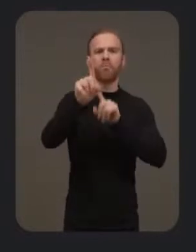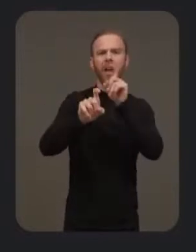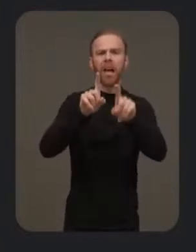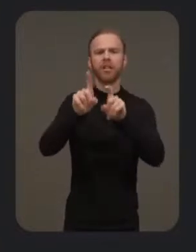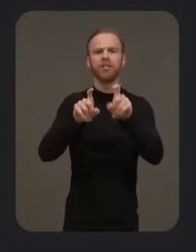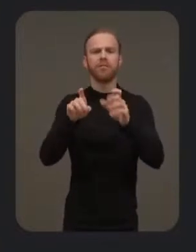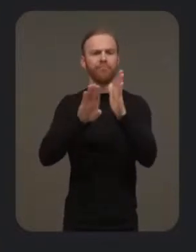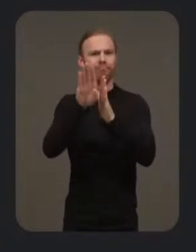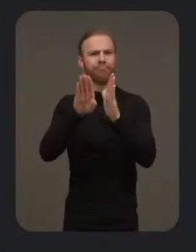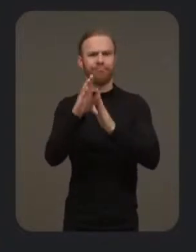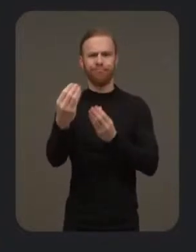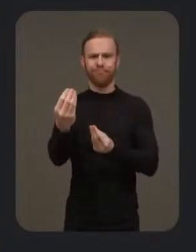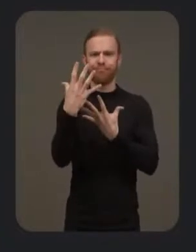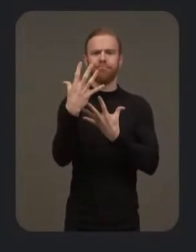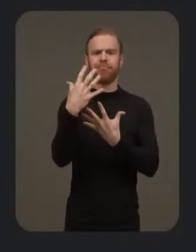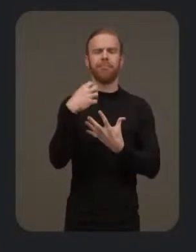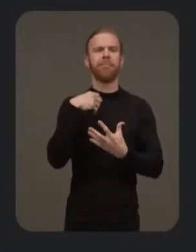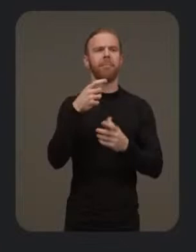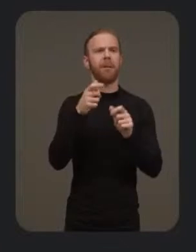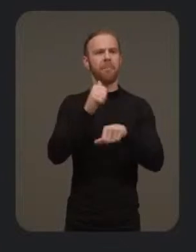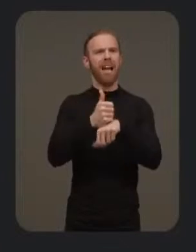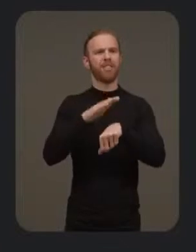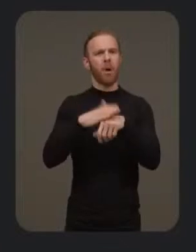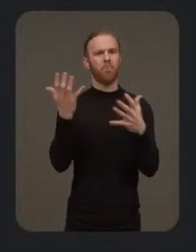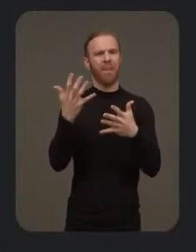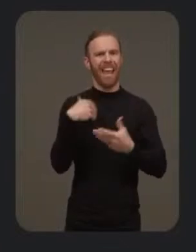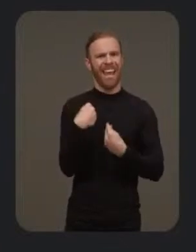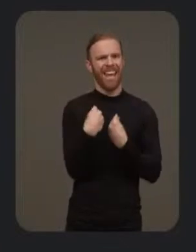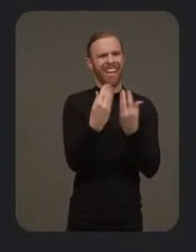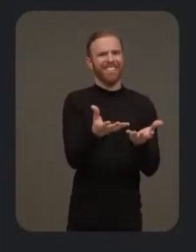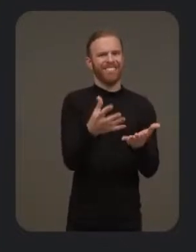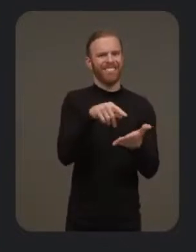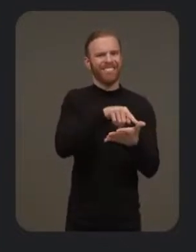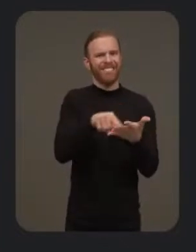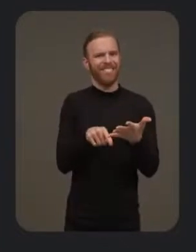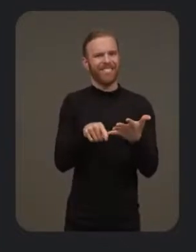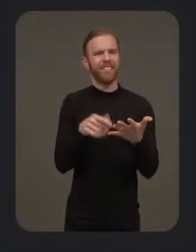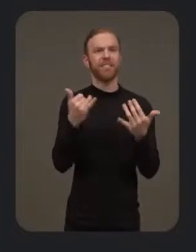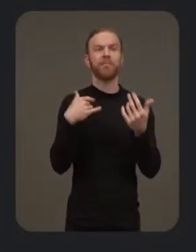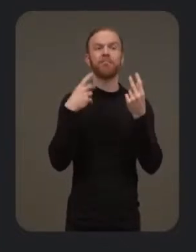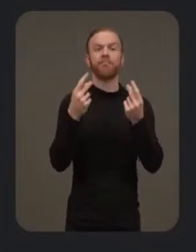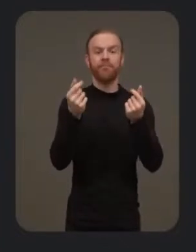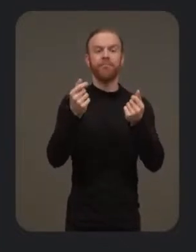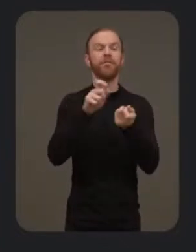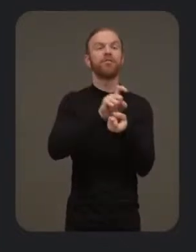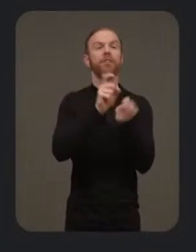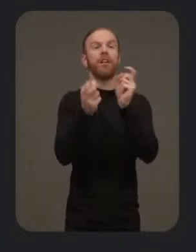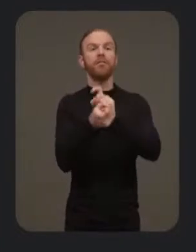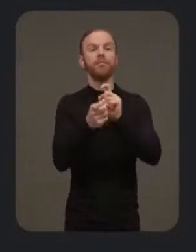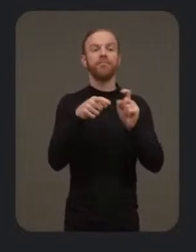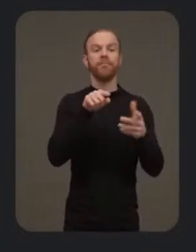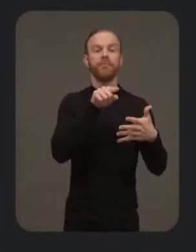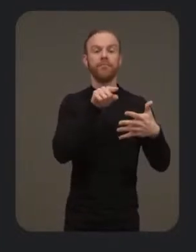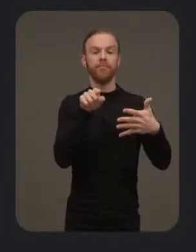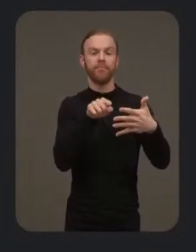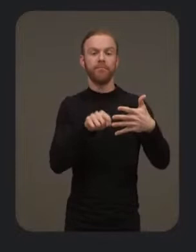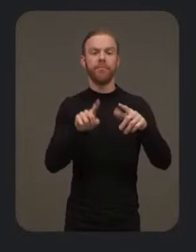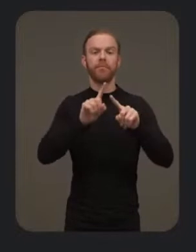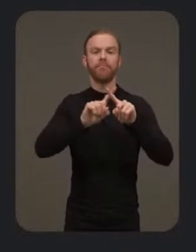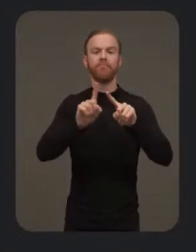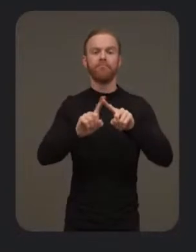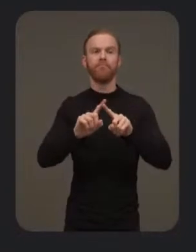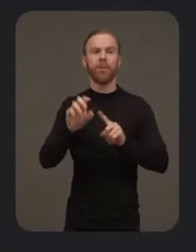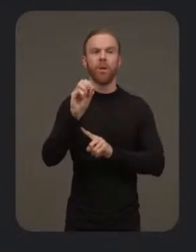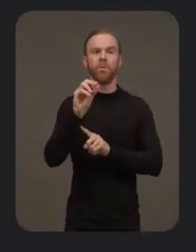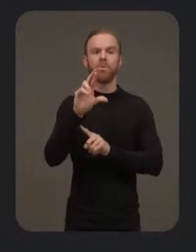I've given it. Now, I can come over here and quickly change it to go across all the different sources and type something